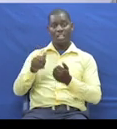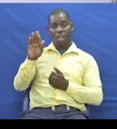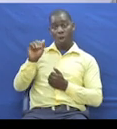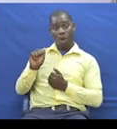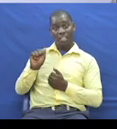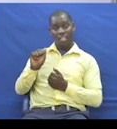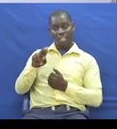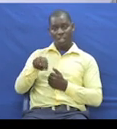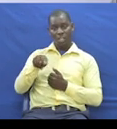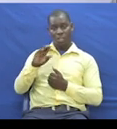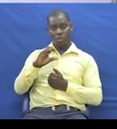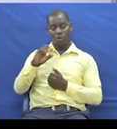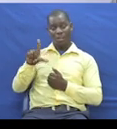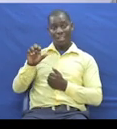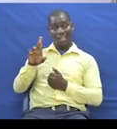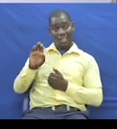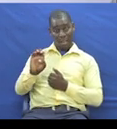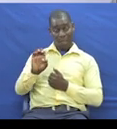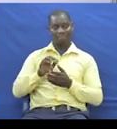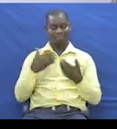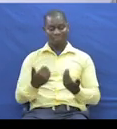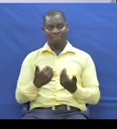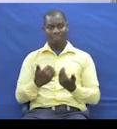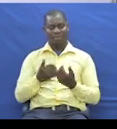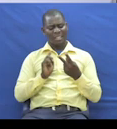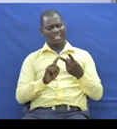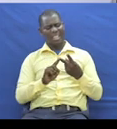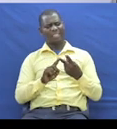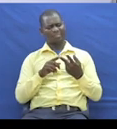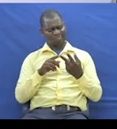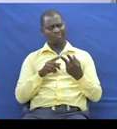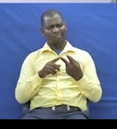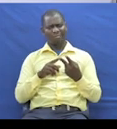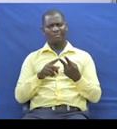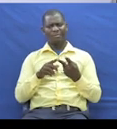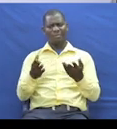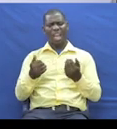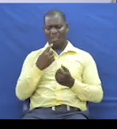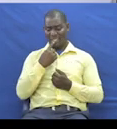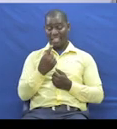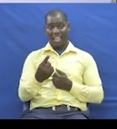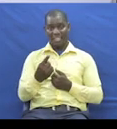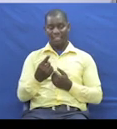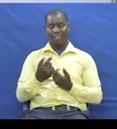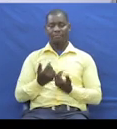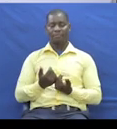nucleon's particle. The second one we have said is an electron.